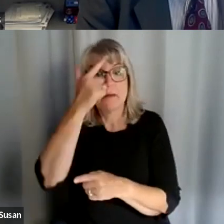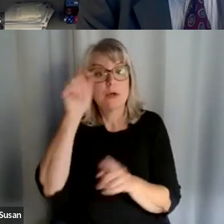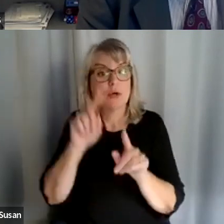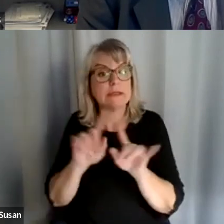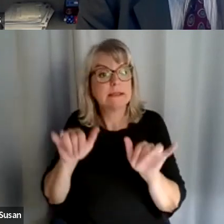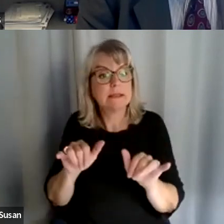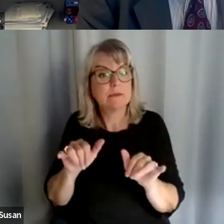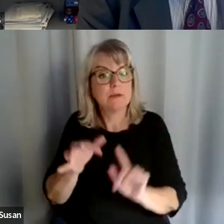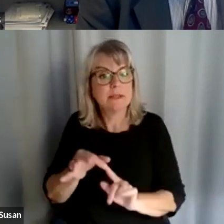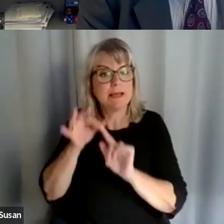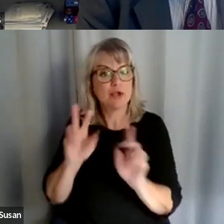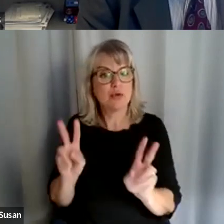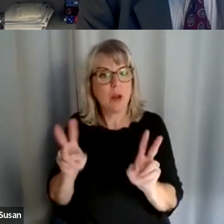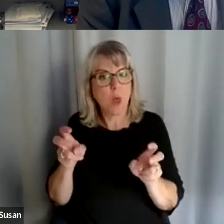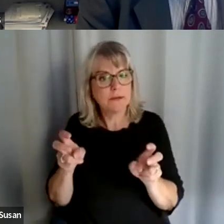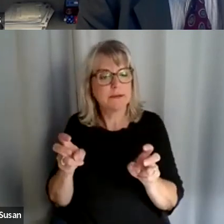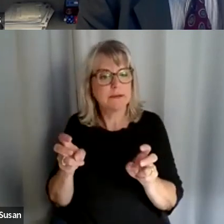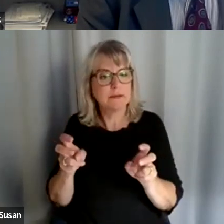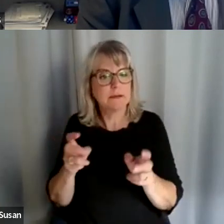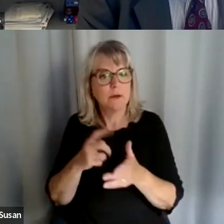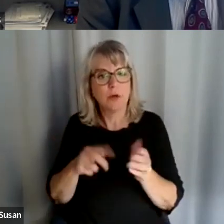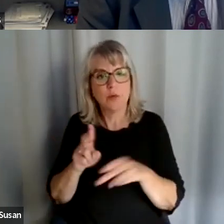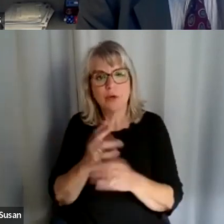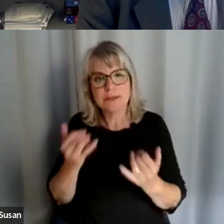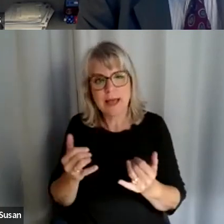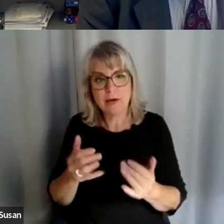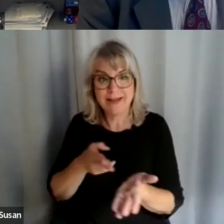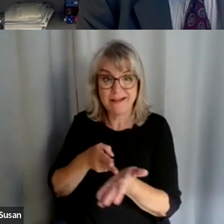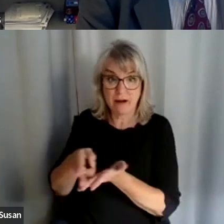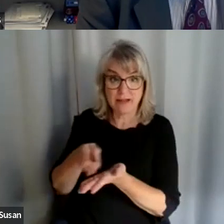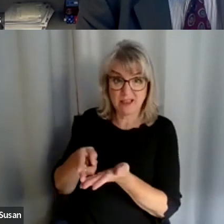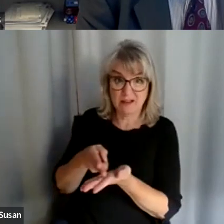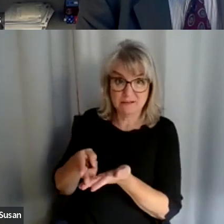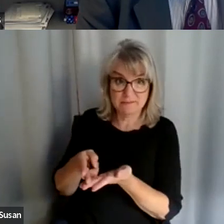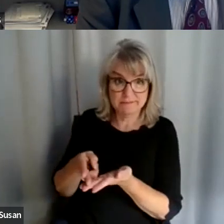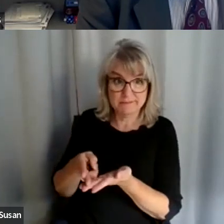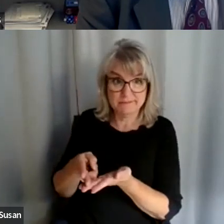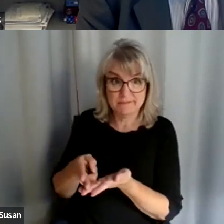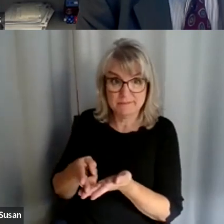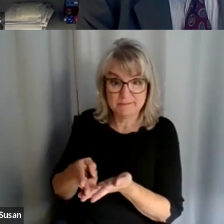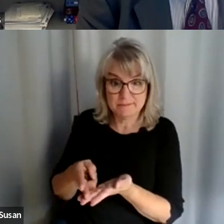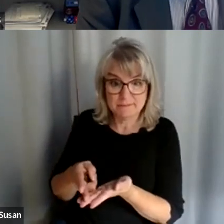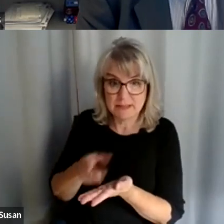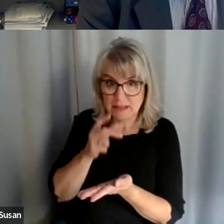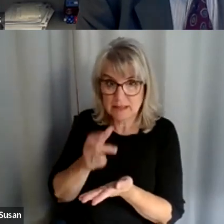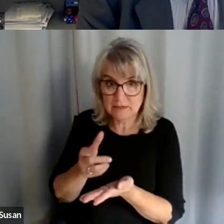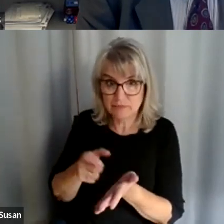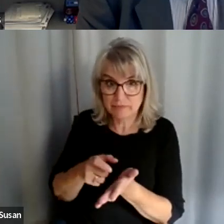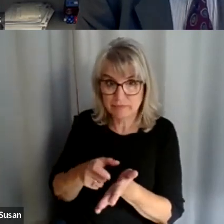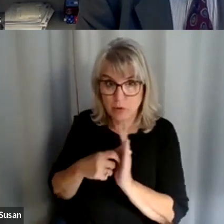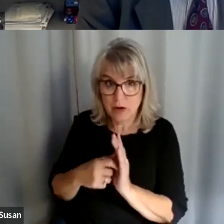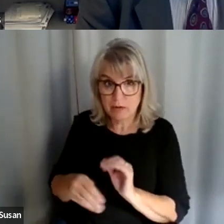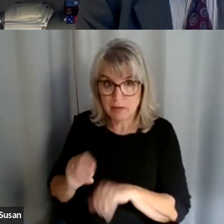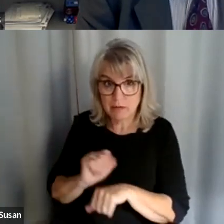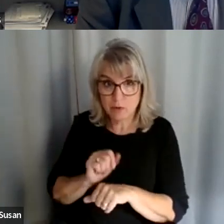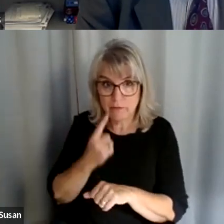special clauses that we're working on right now. And honestly, it doesn't take AI to write that. So, but